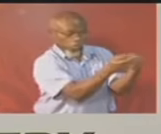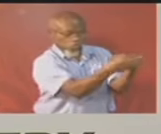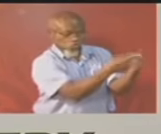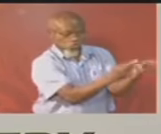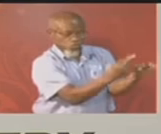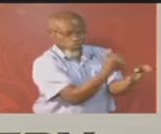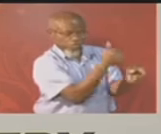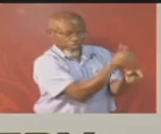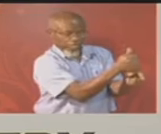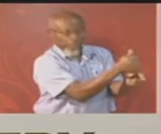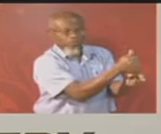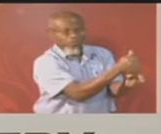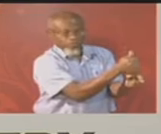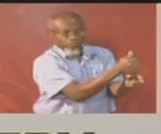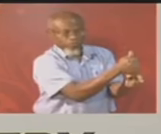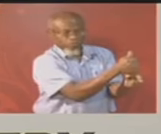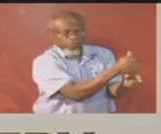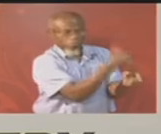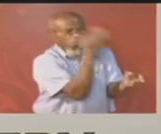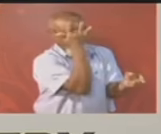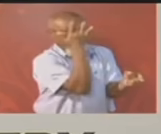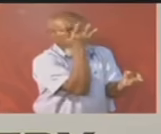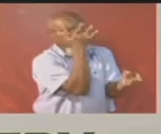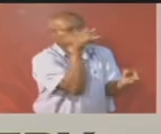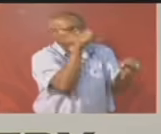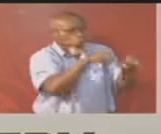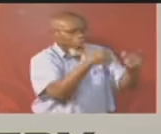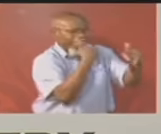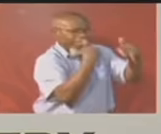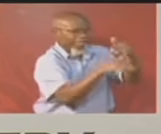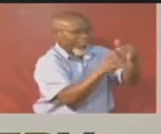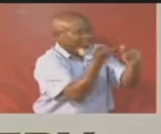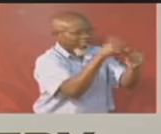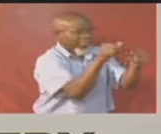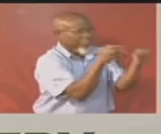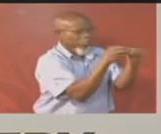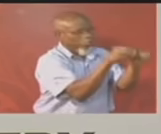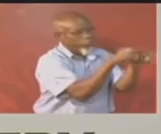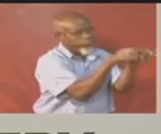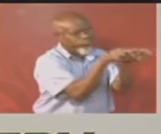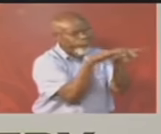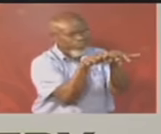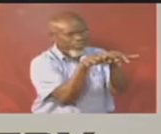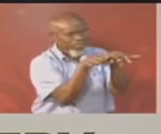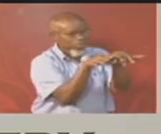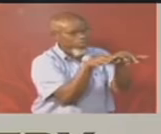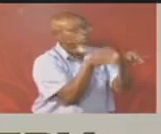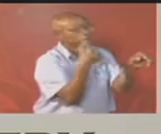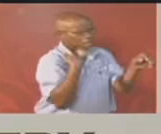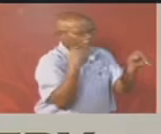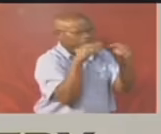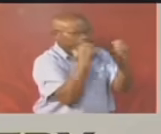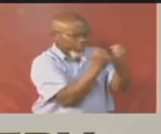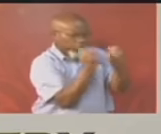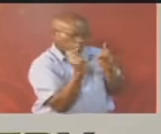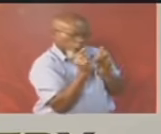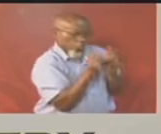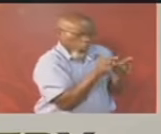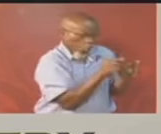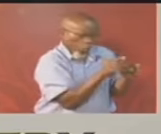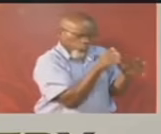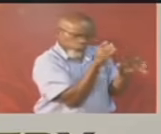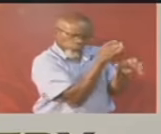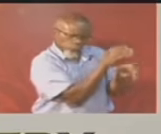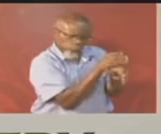and control measures. That patient is regularly followed up by a team of physicians and nurses.